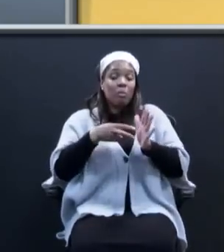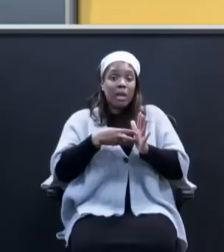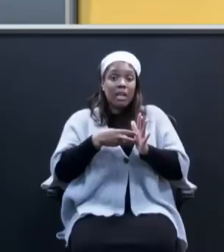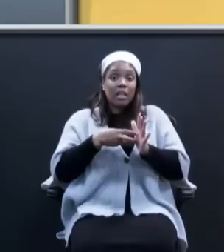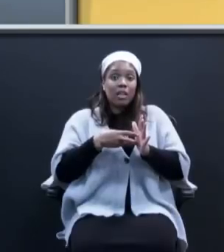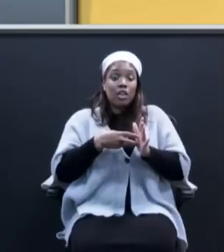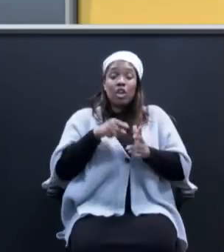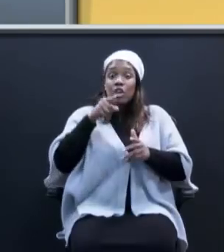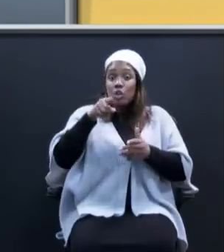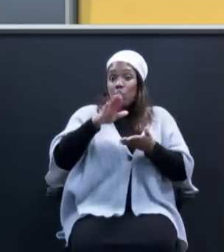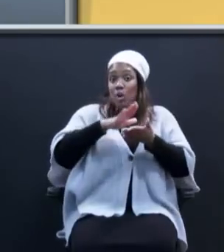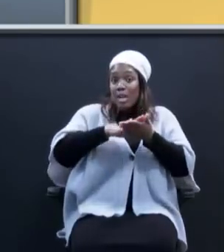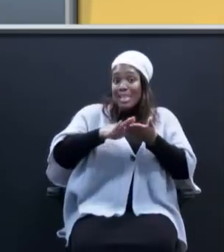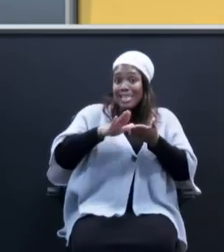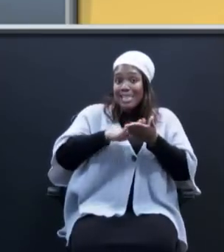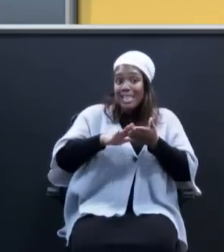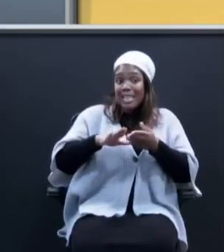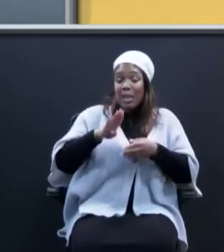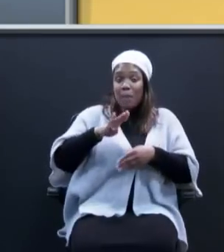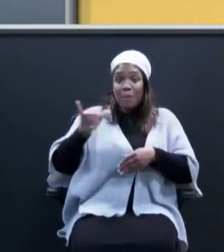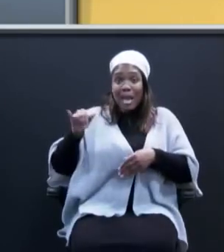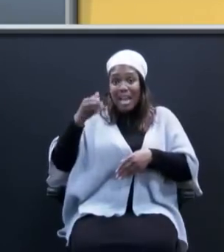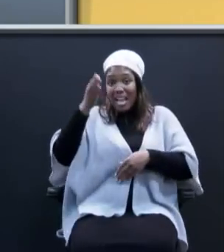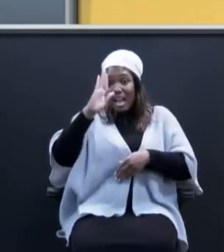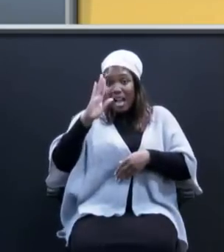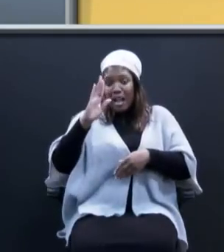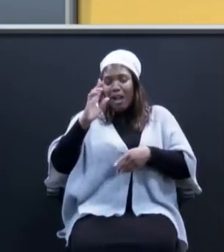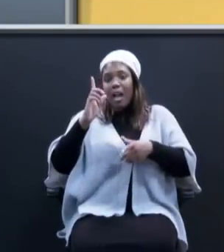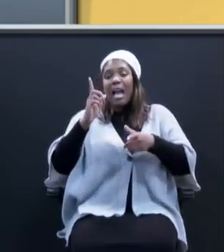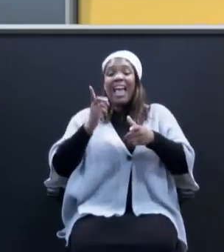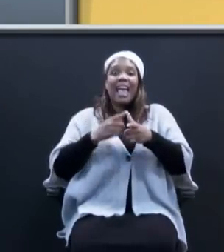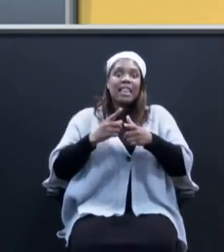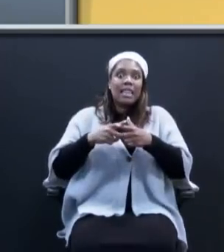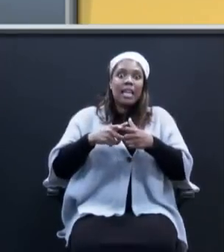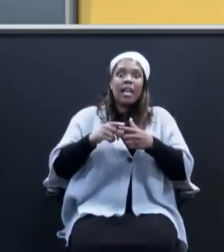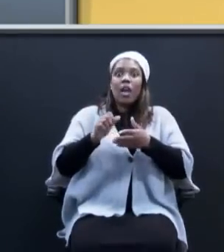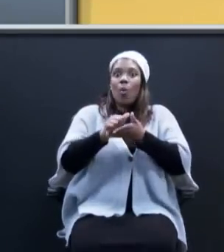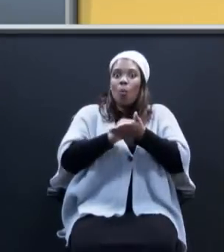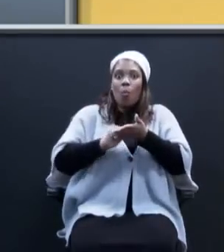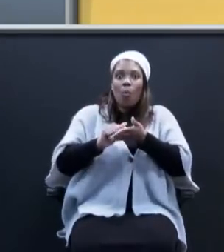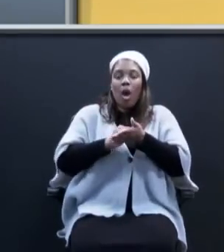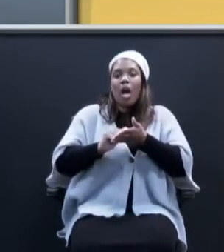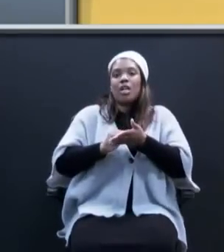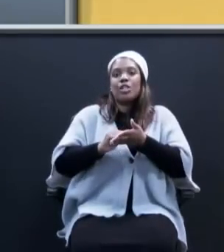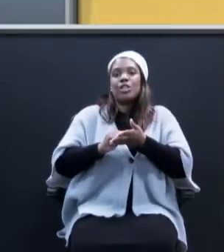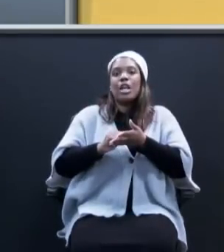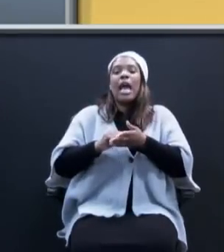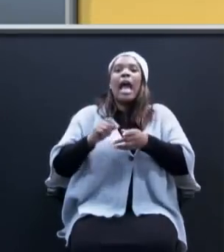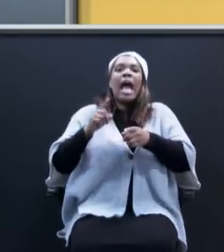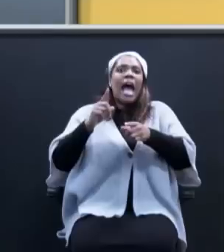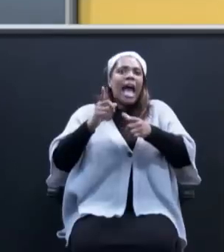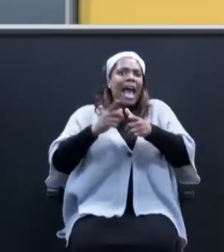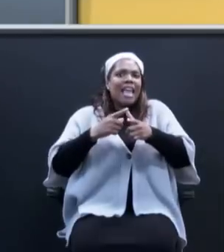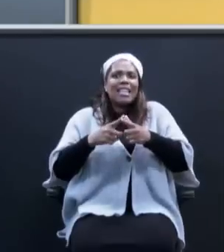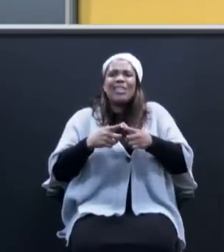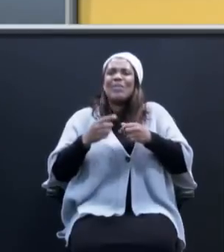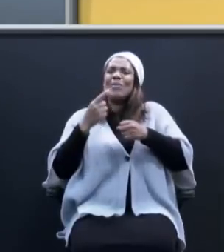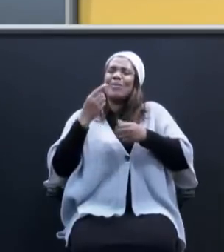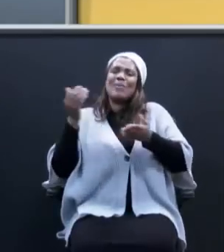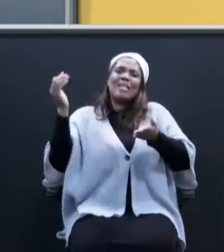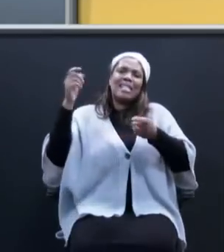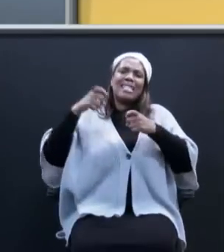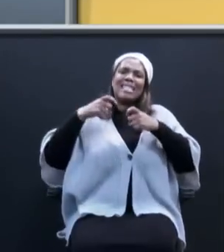Because I don't want you standing before the Lord and my brother Bush say, well, it only means you don't eat to eat the bread. No, you got to do that too.